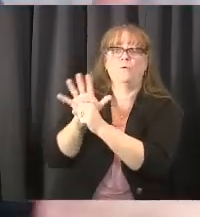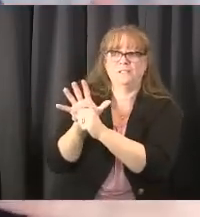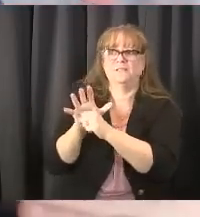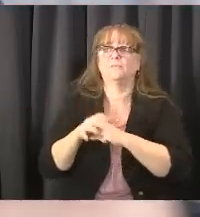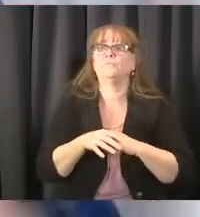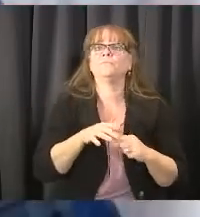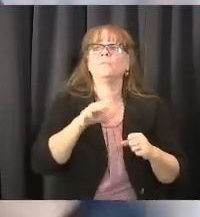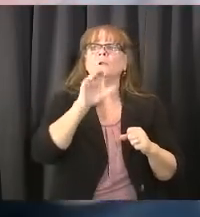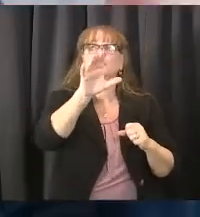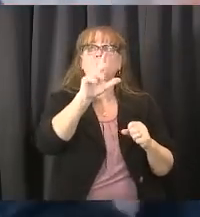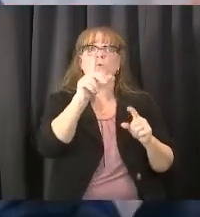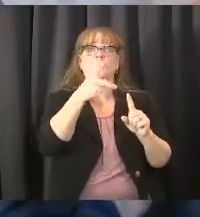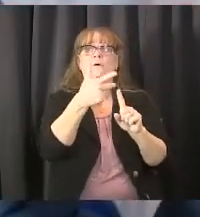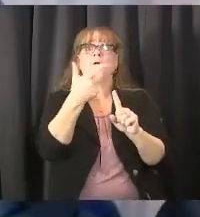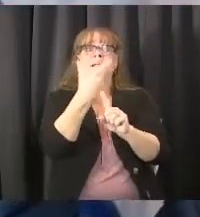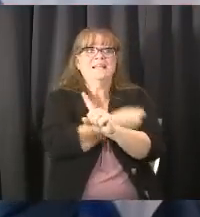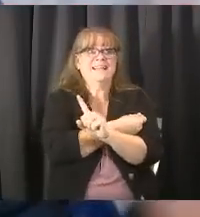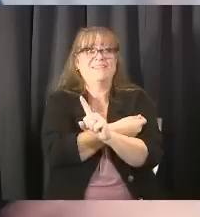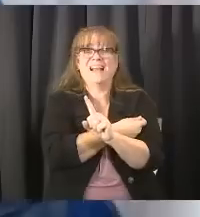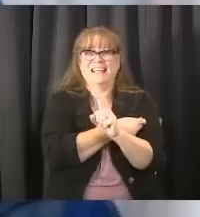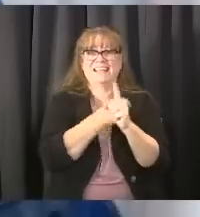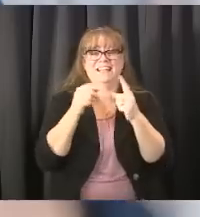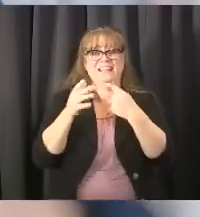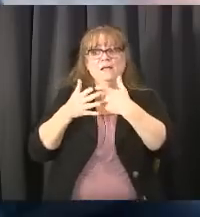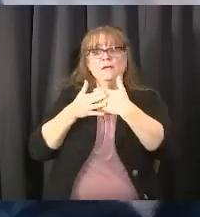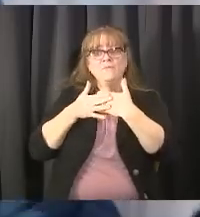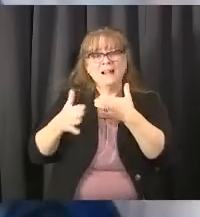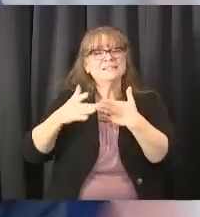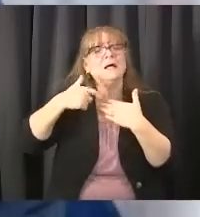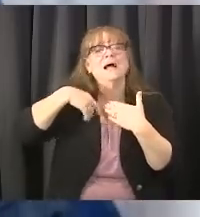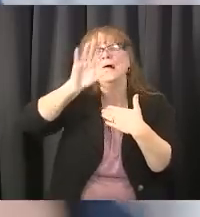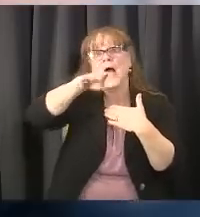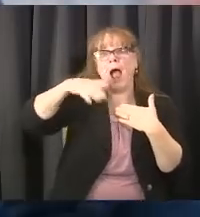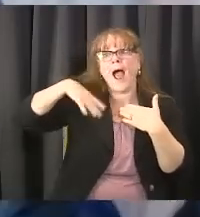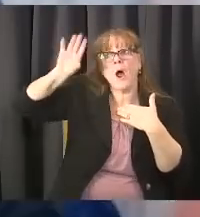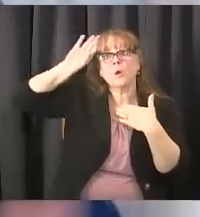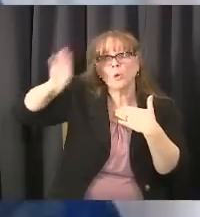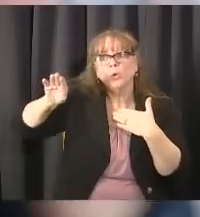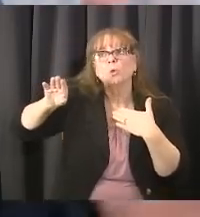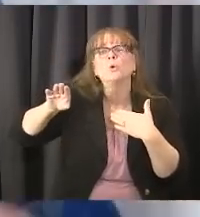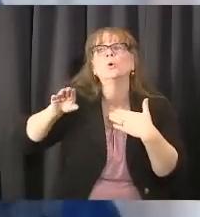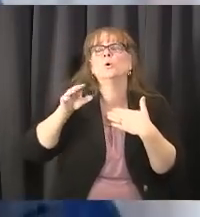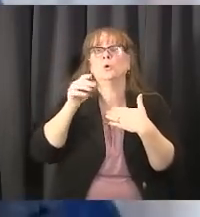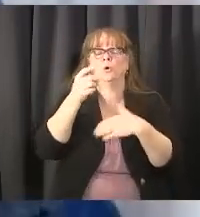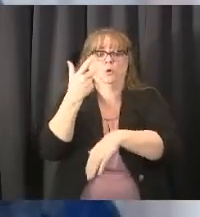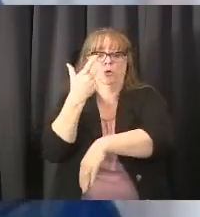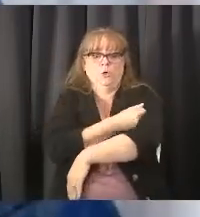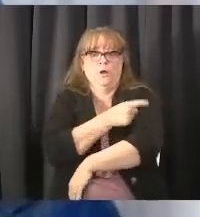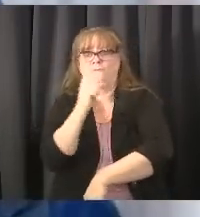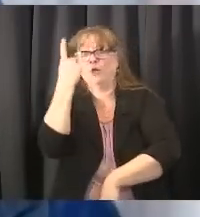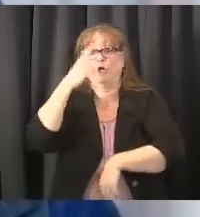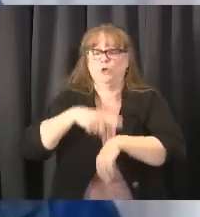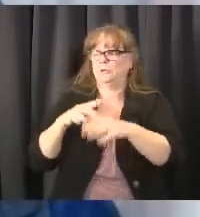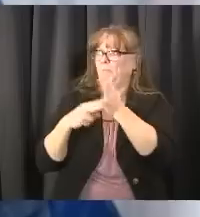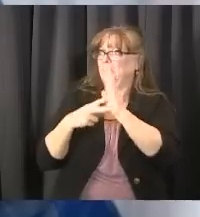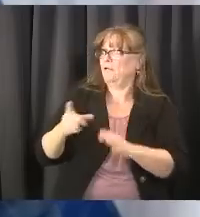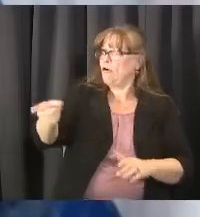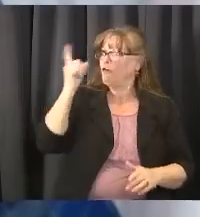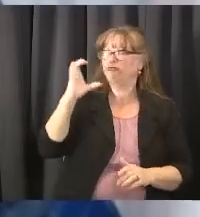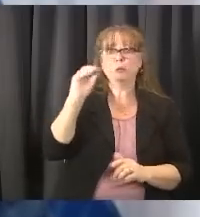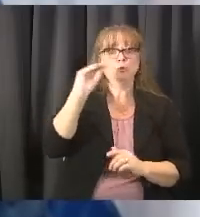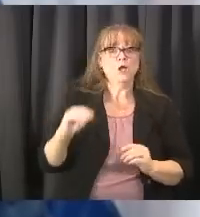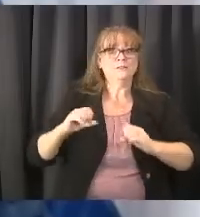enhanced immunity, but not the 95%. It might be 60% or 50% or 70%. There's increased, but you are still susceptible